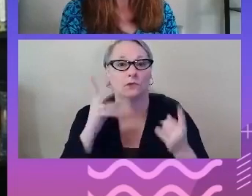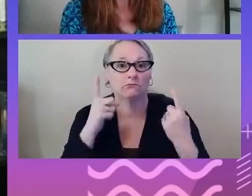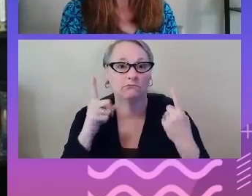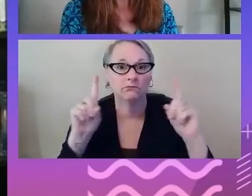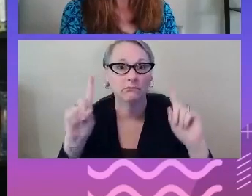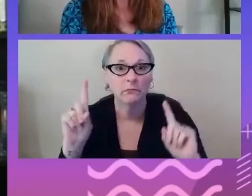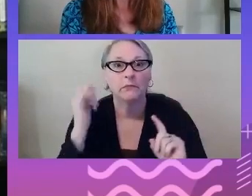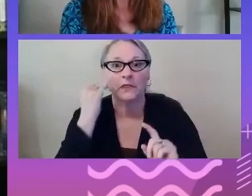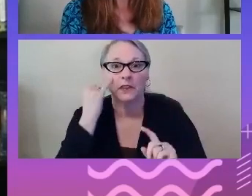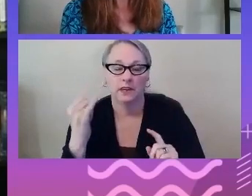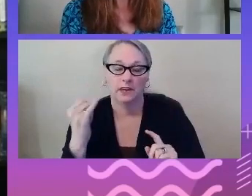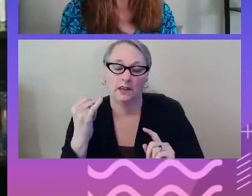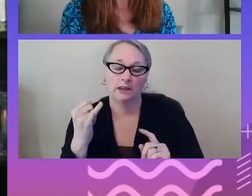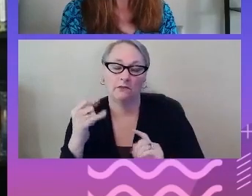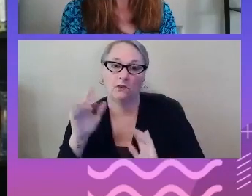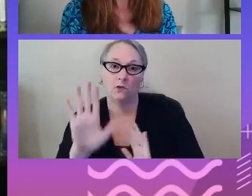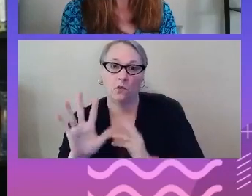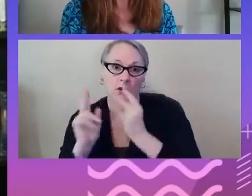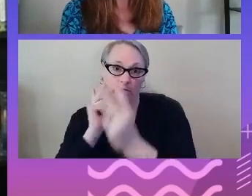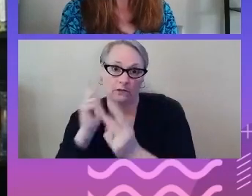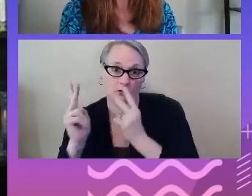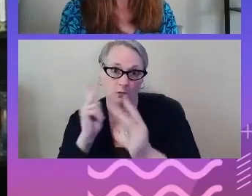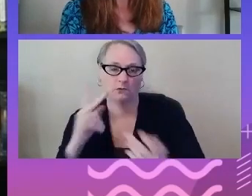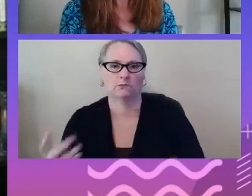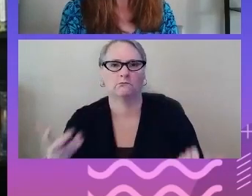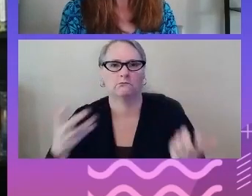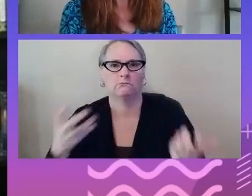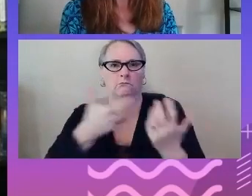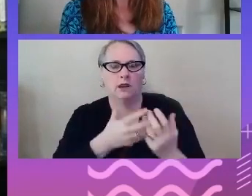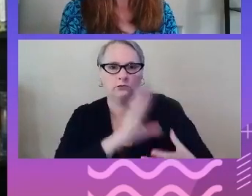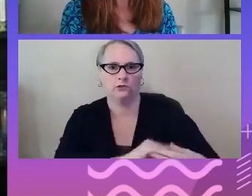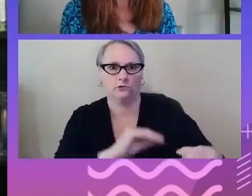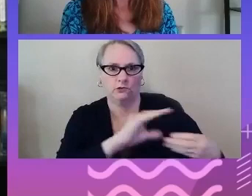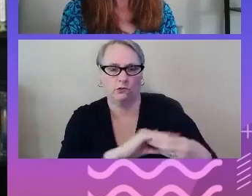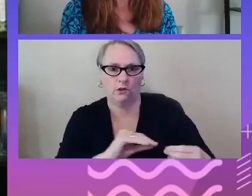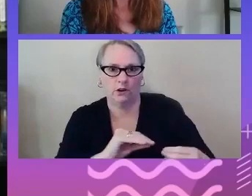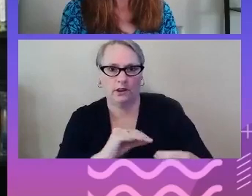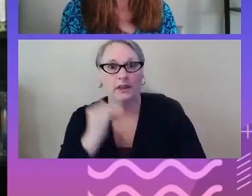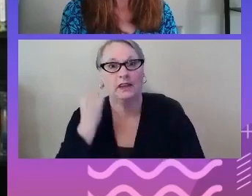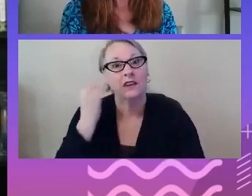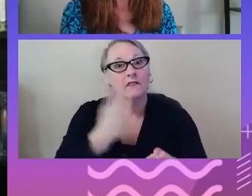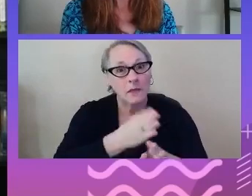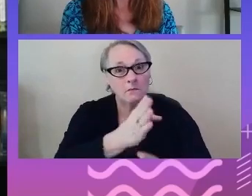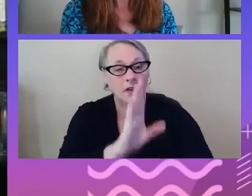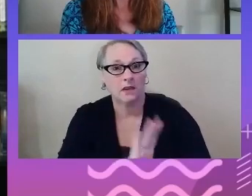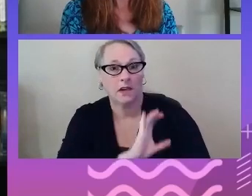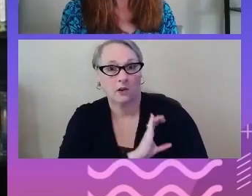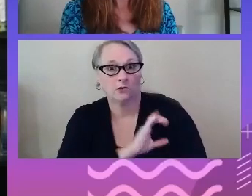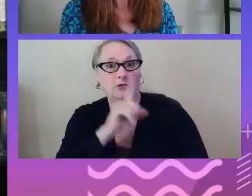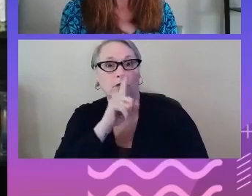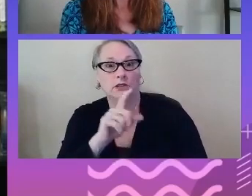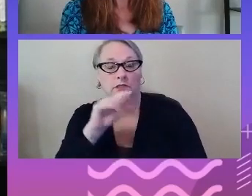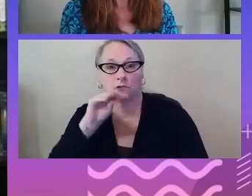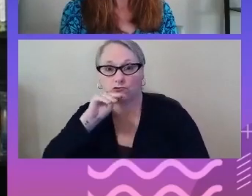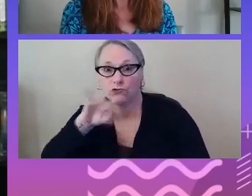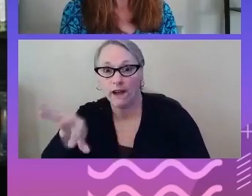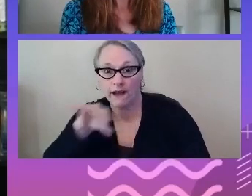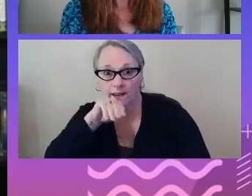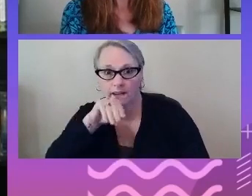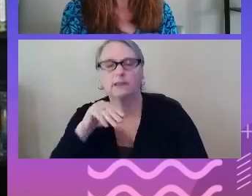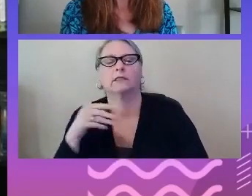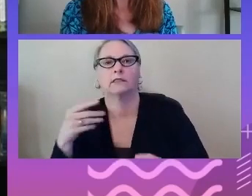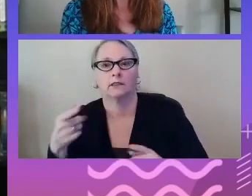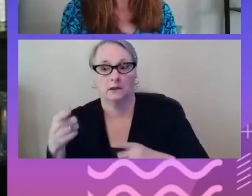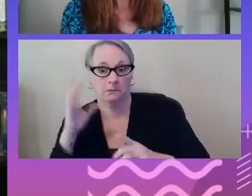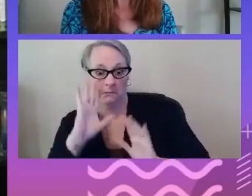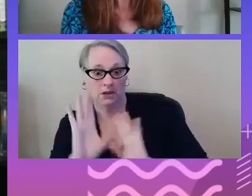the story. So if you ask who's the main character and it's a dragon, if the dragon looks like a dragon in the book, they might be more successful.